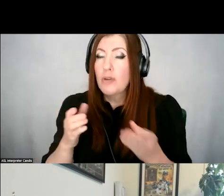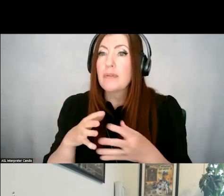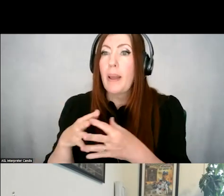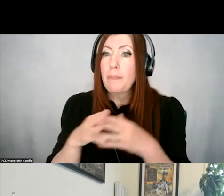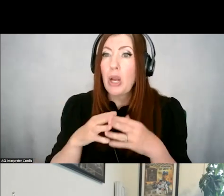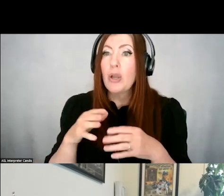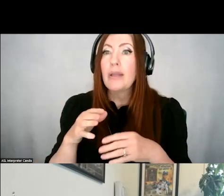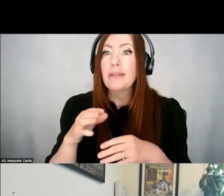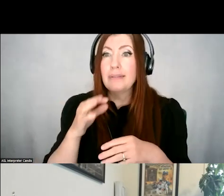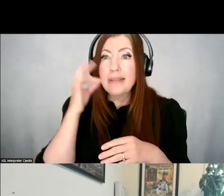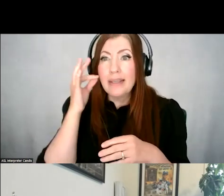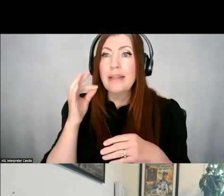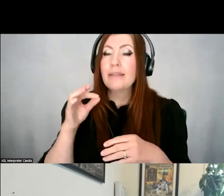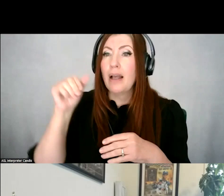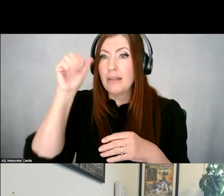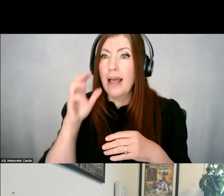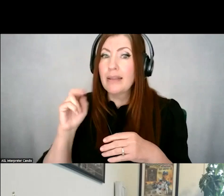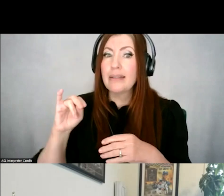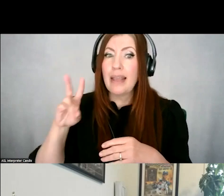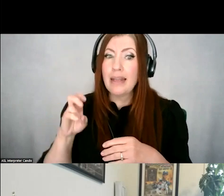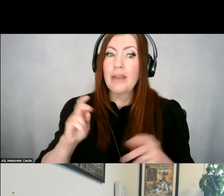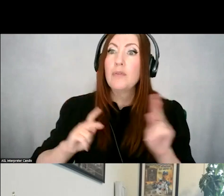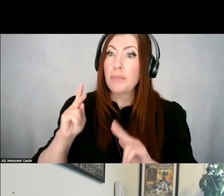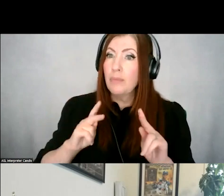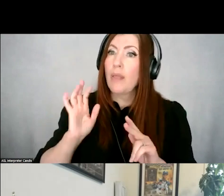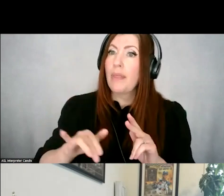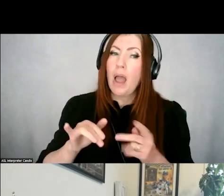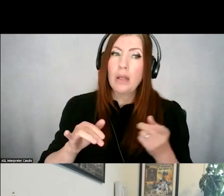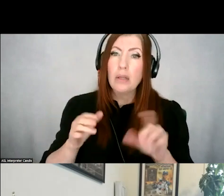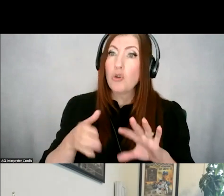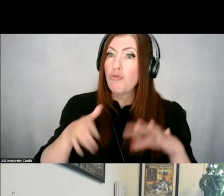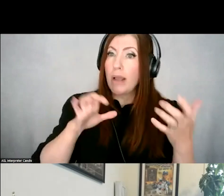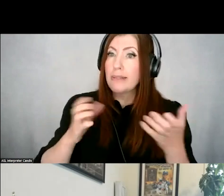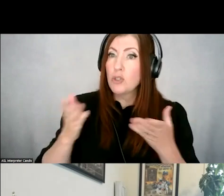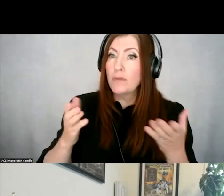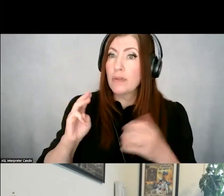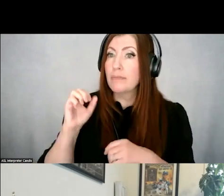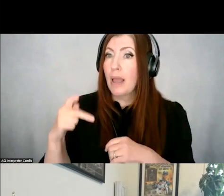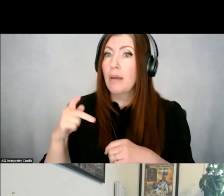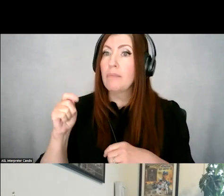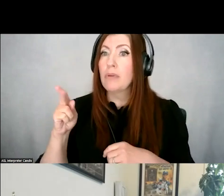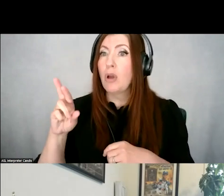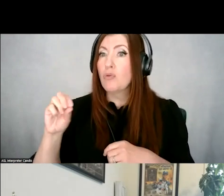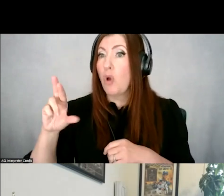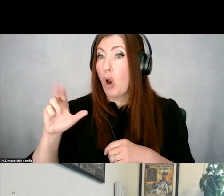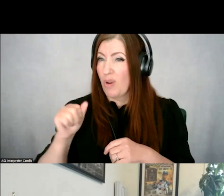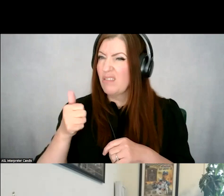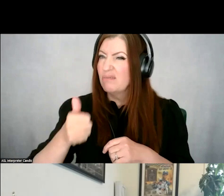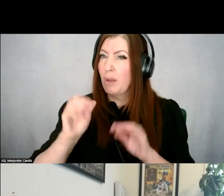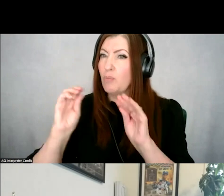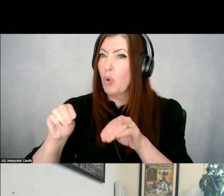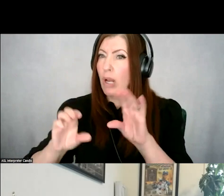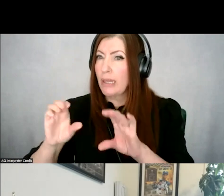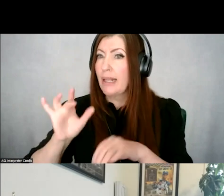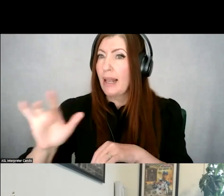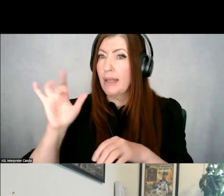Alaska Native people. So this is the crisis services map. Aurora dropped in the link also, so it's clickable